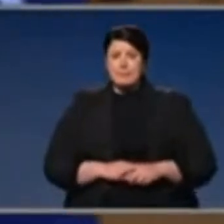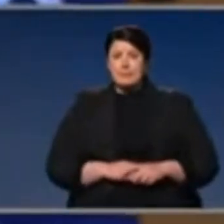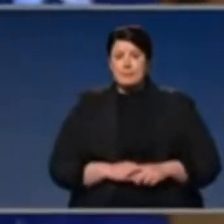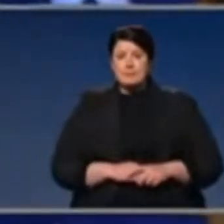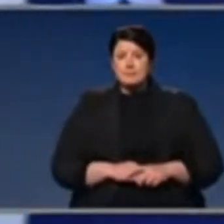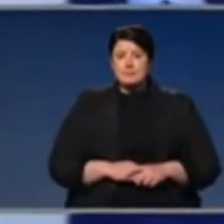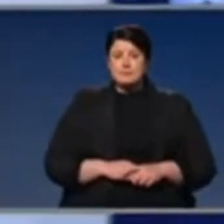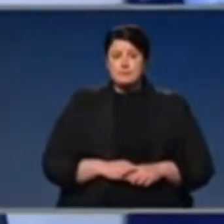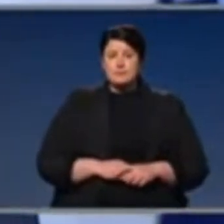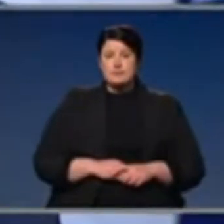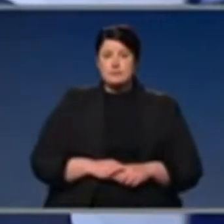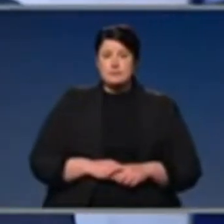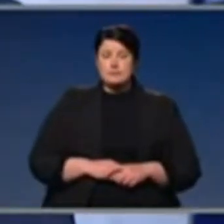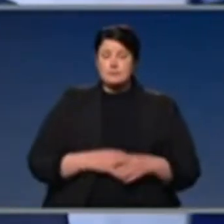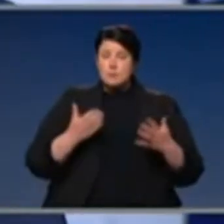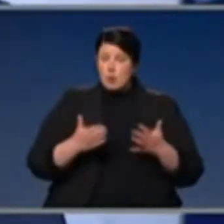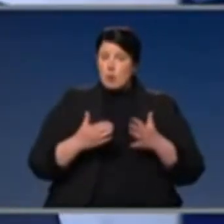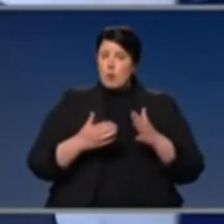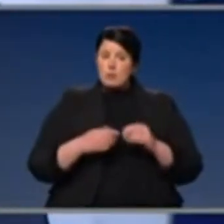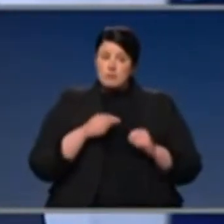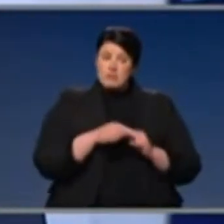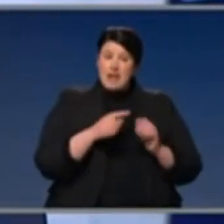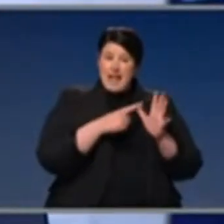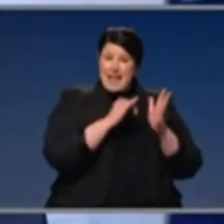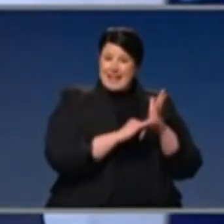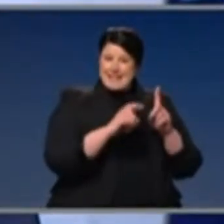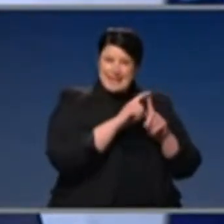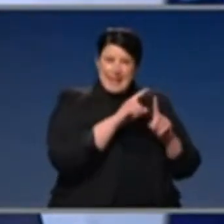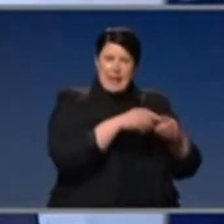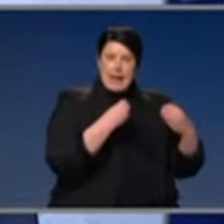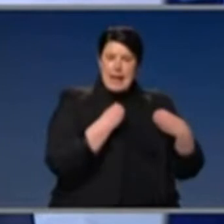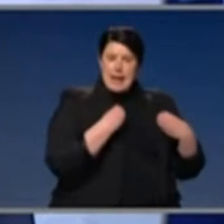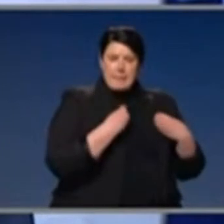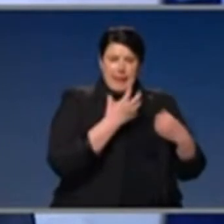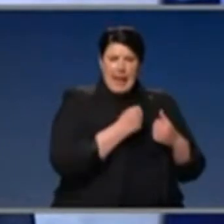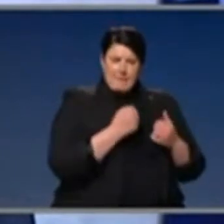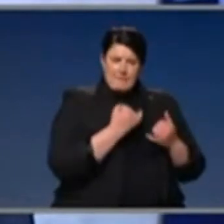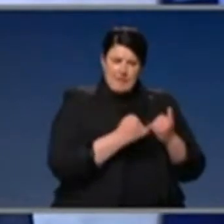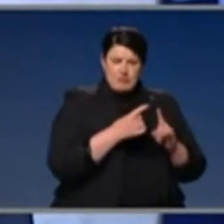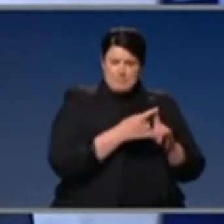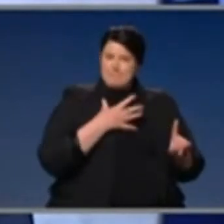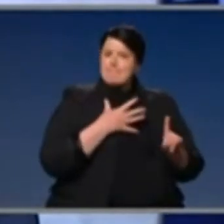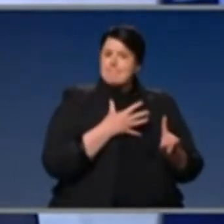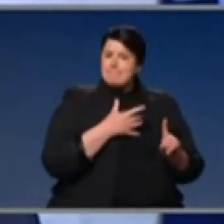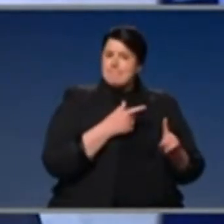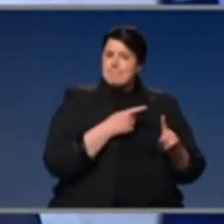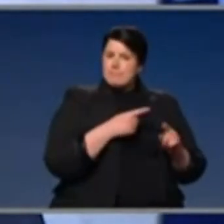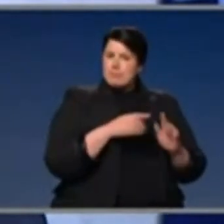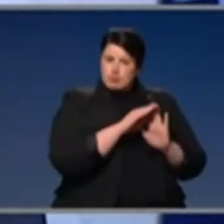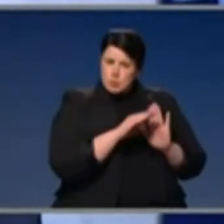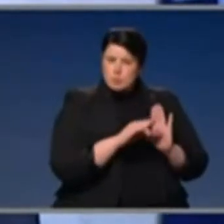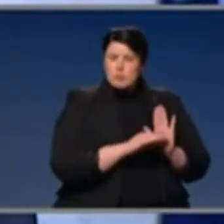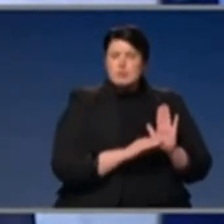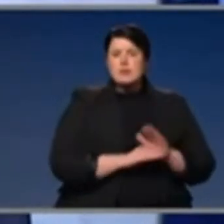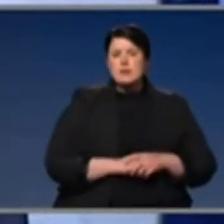So, Chris, ASD obviously has a very unique set of powers. They're the best in the business, and I think we should be very proud